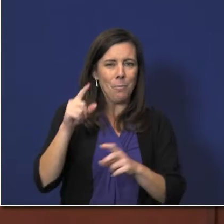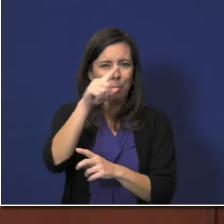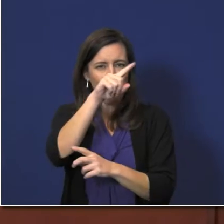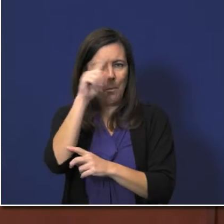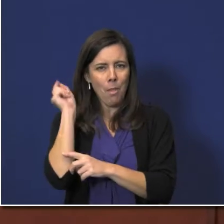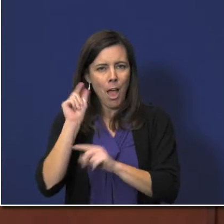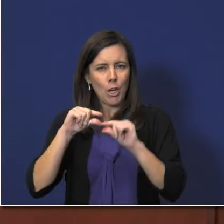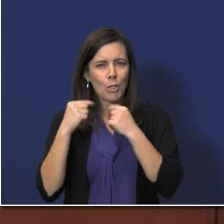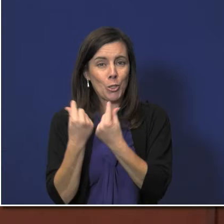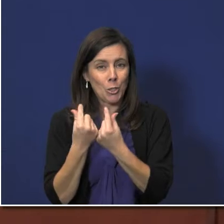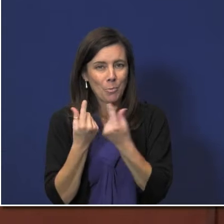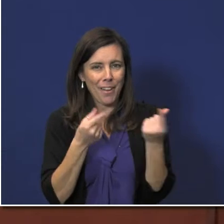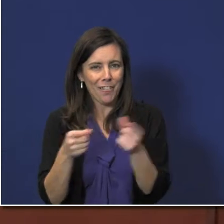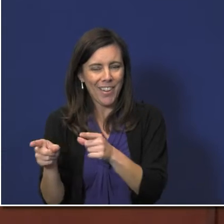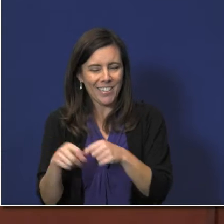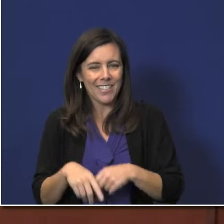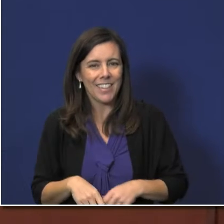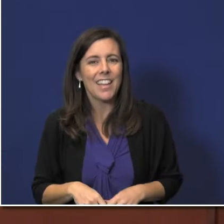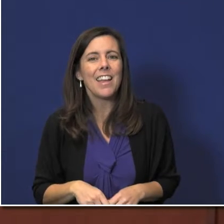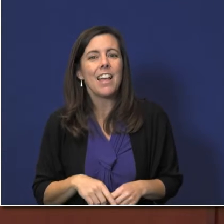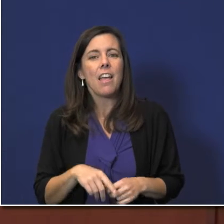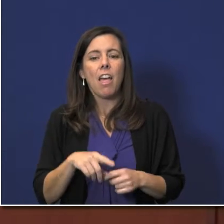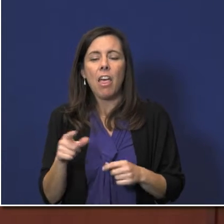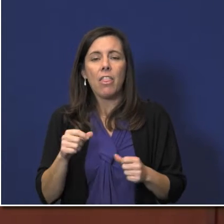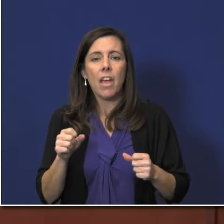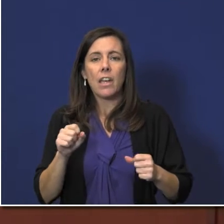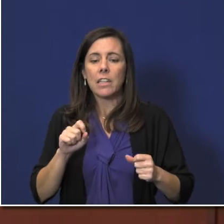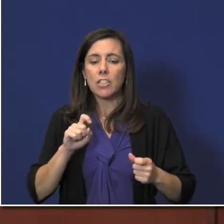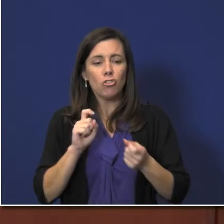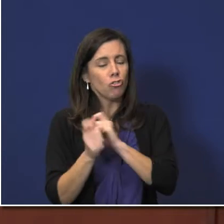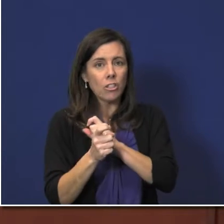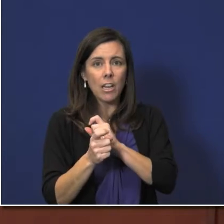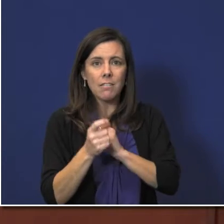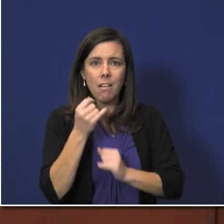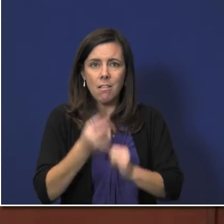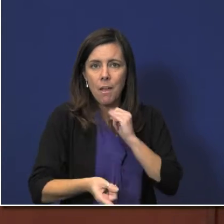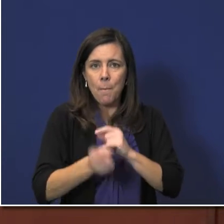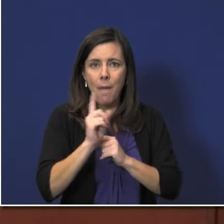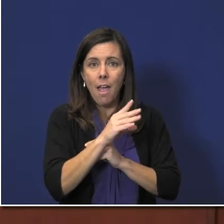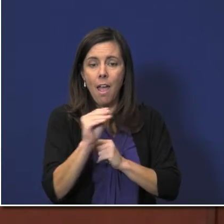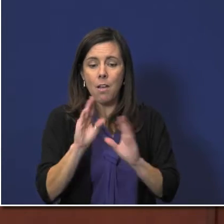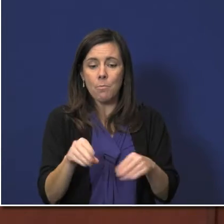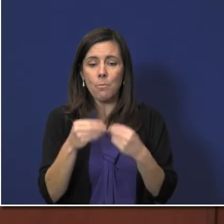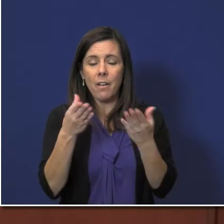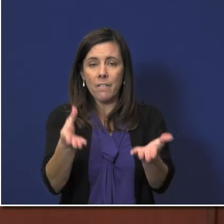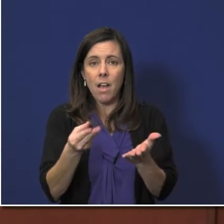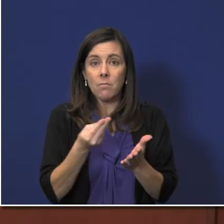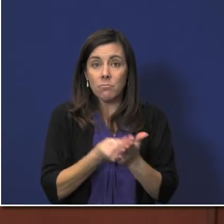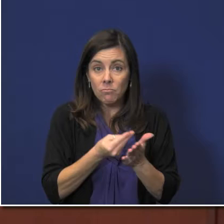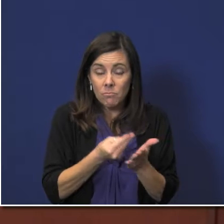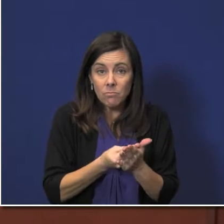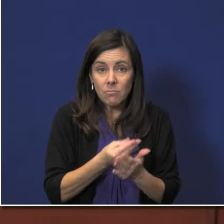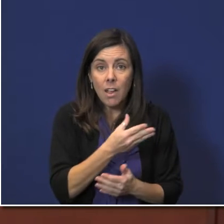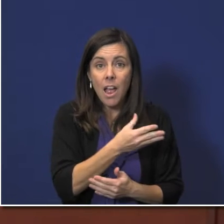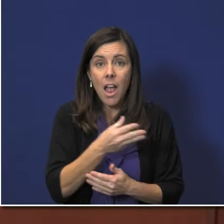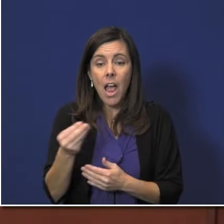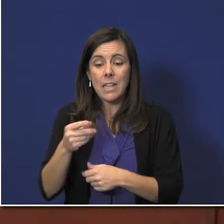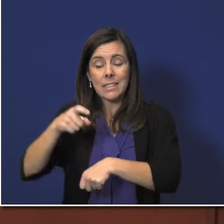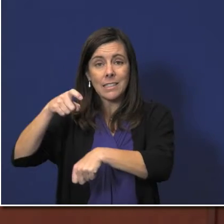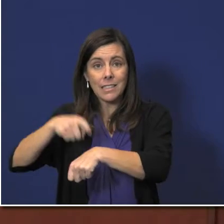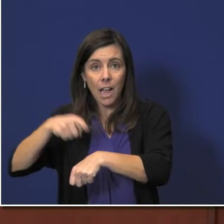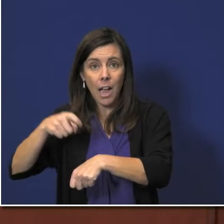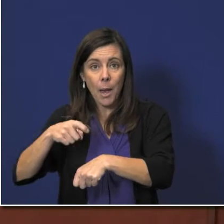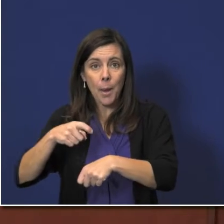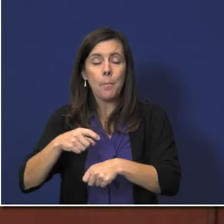Their flexibility in being able to pivot and providing a stimulus, both fiscal and in time,